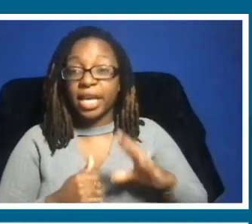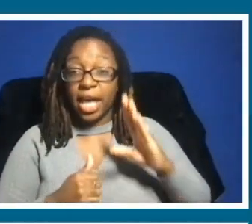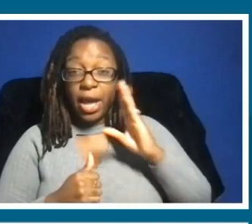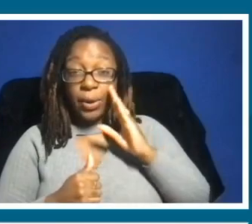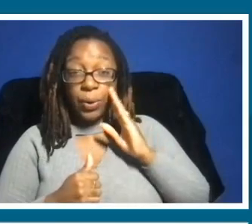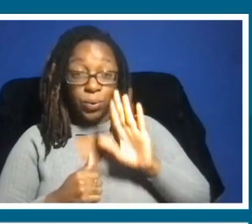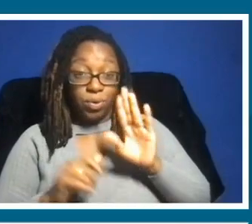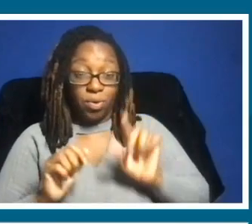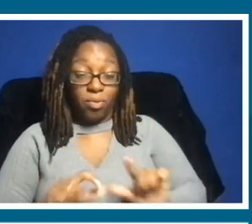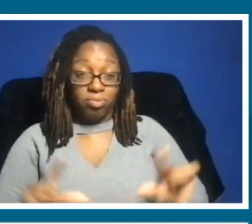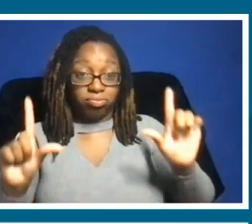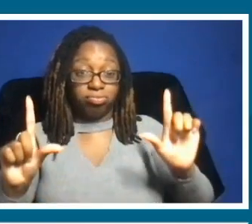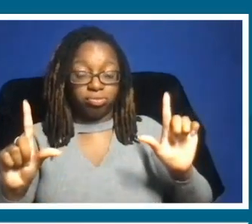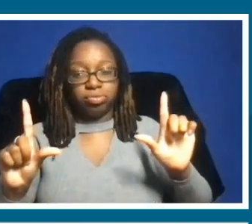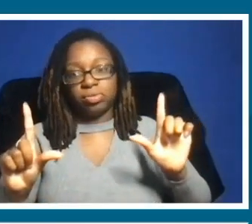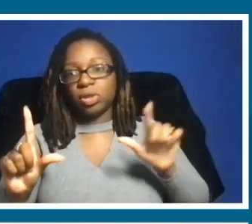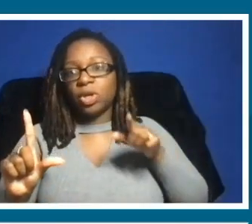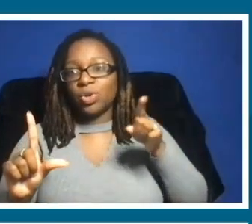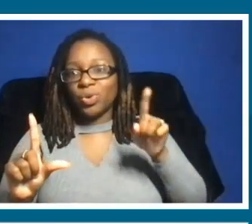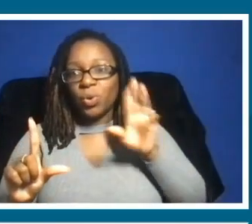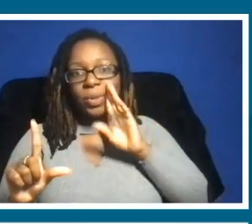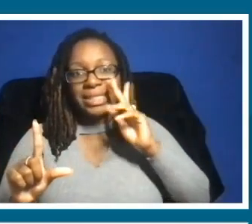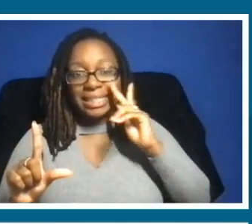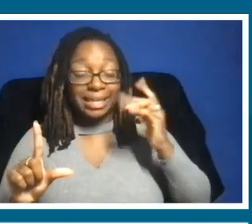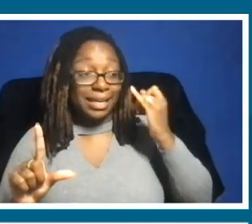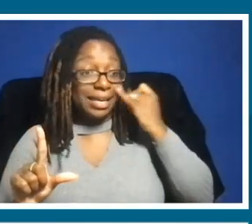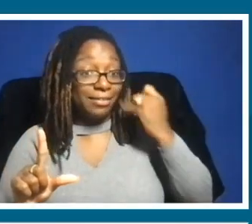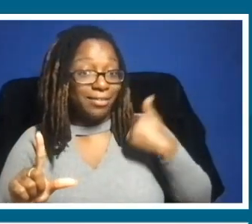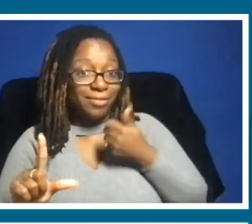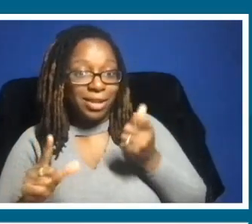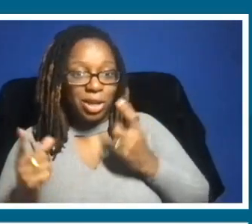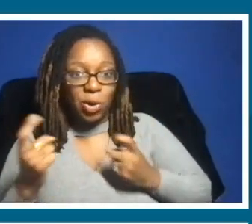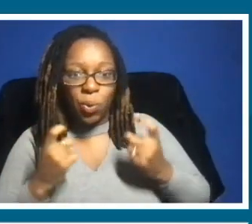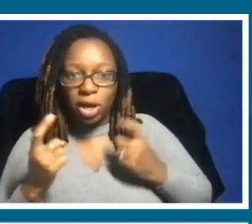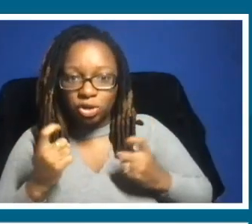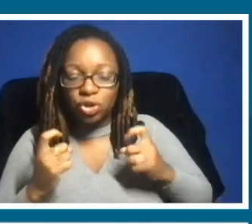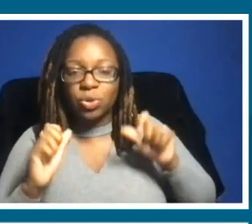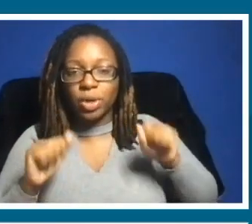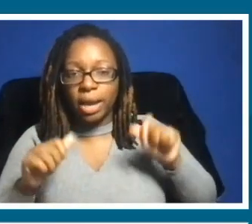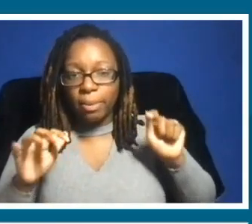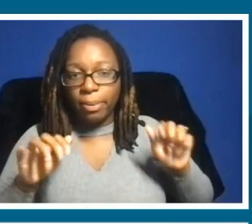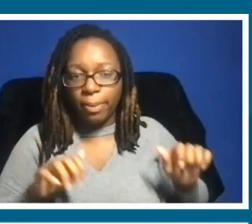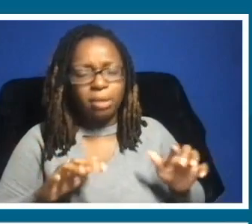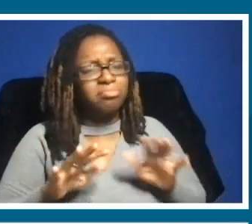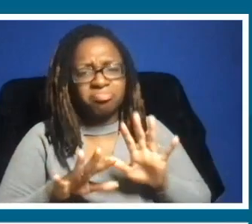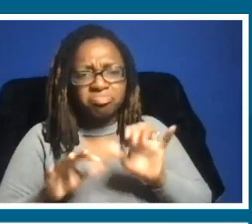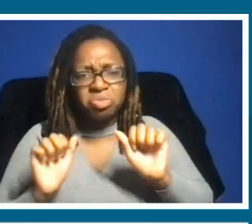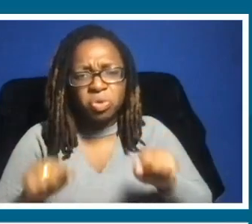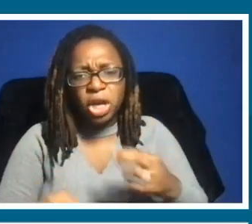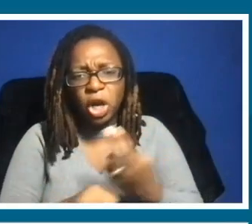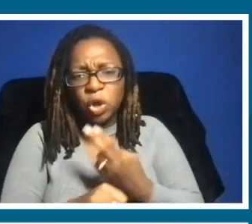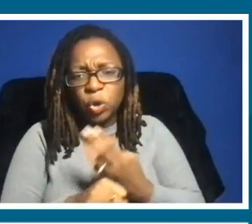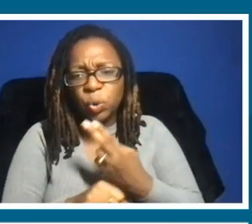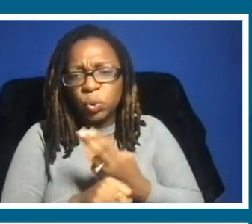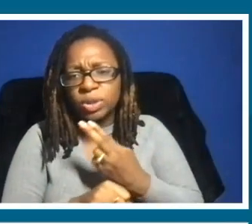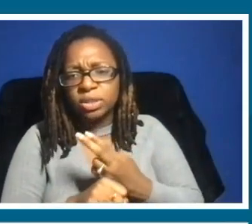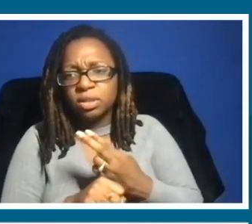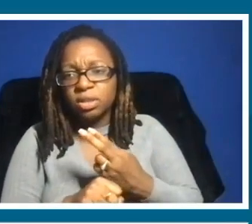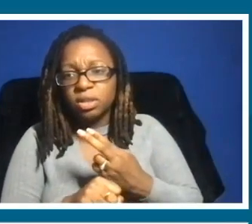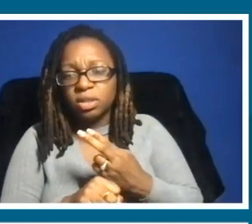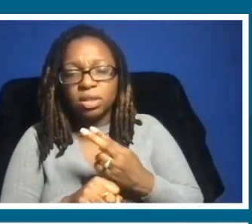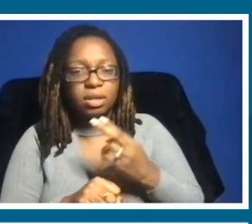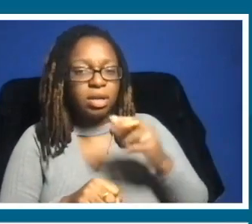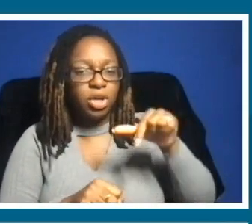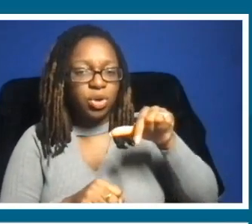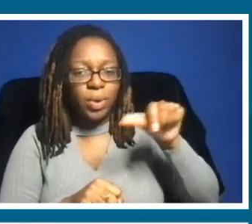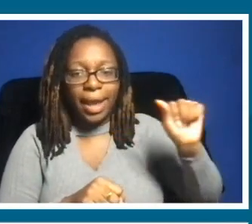have access to is something that says if you have questions, but it's okay if you go ahead and use the "do you have a question" box